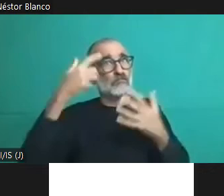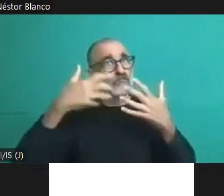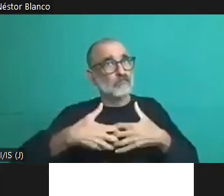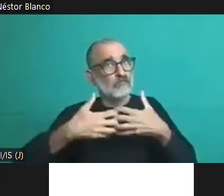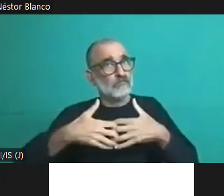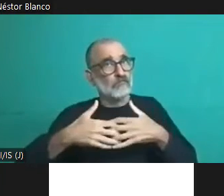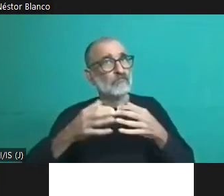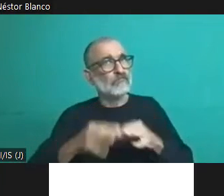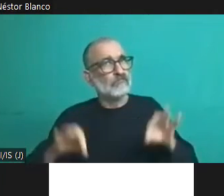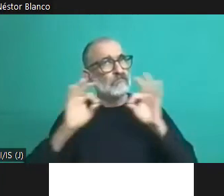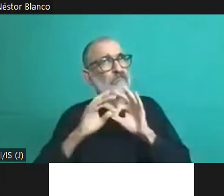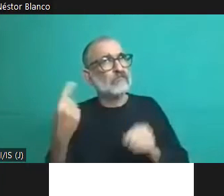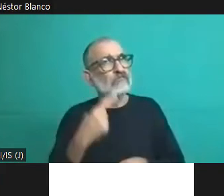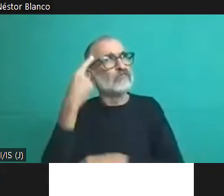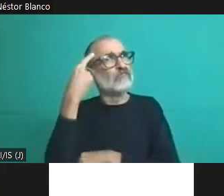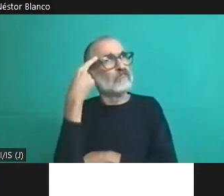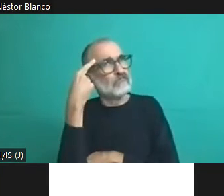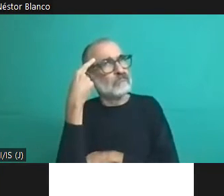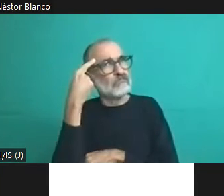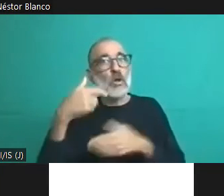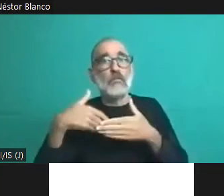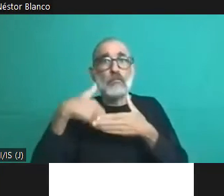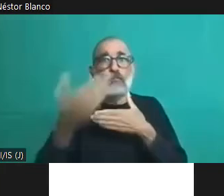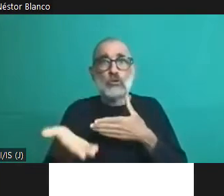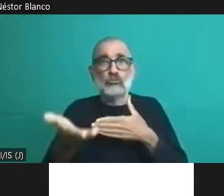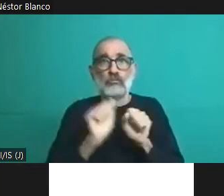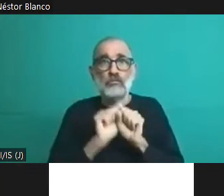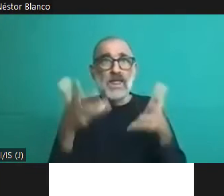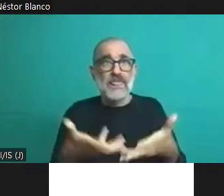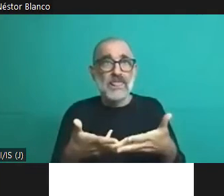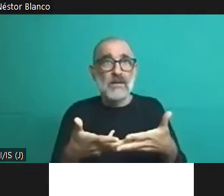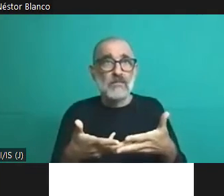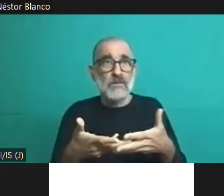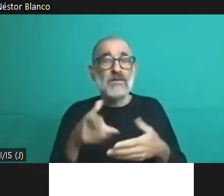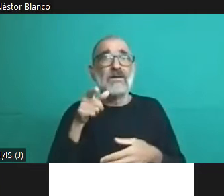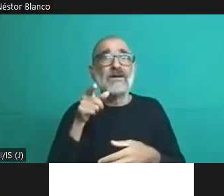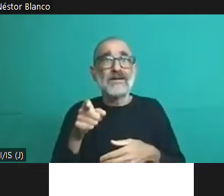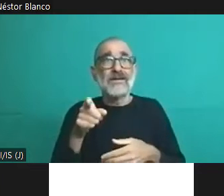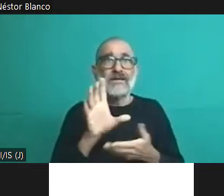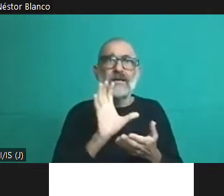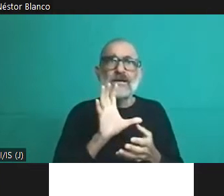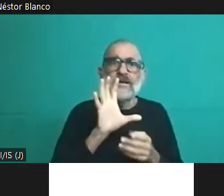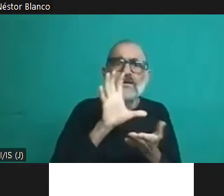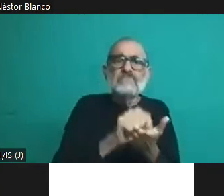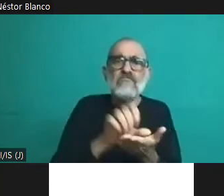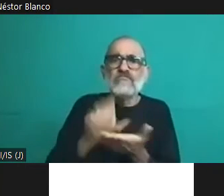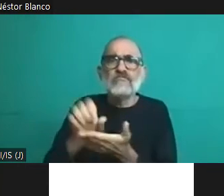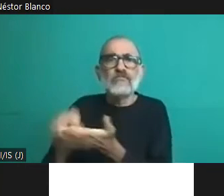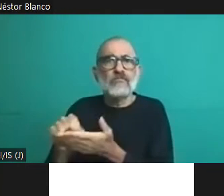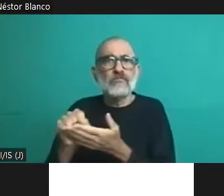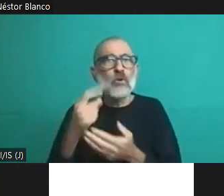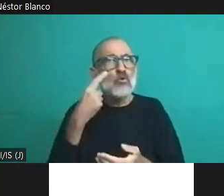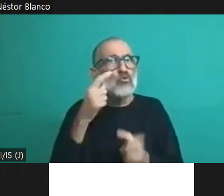about the experience after the pandemic is that we have to work as a team. We have realized that we